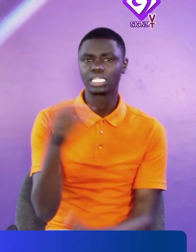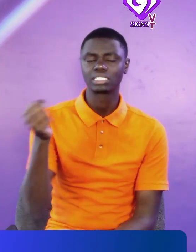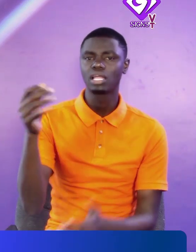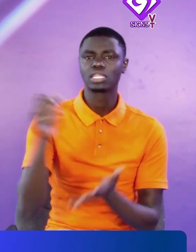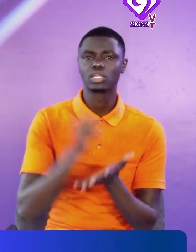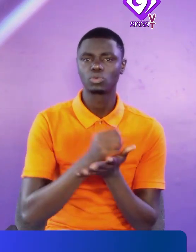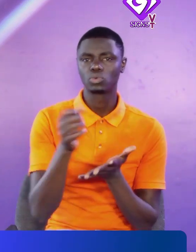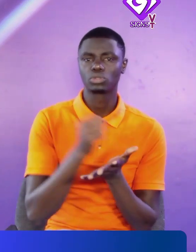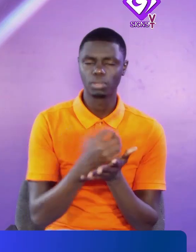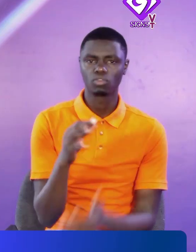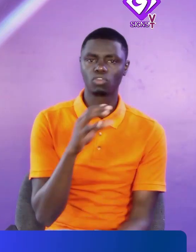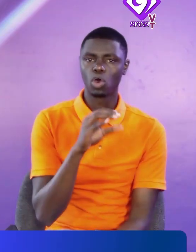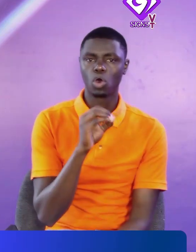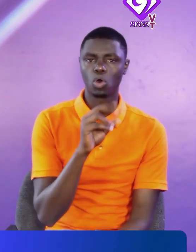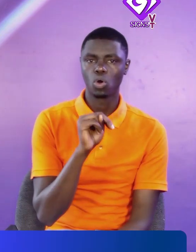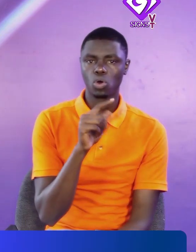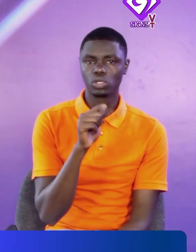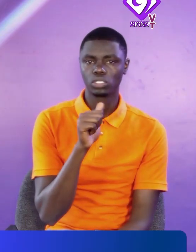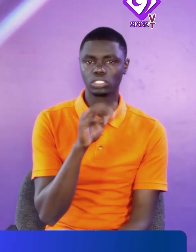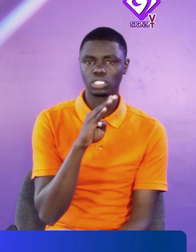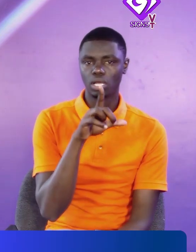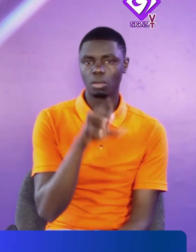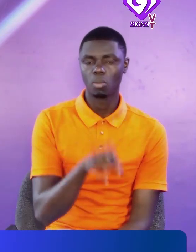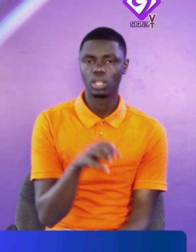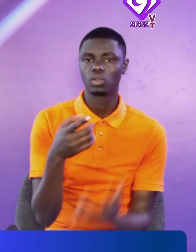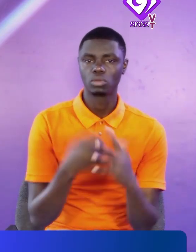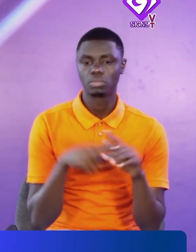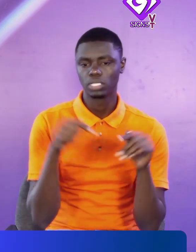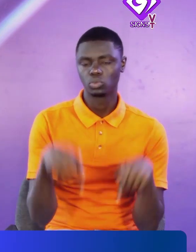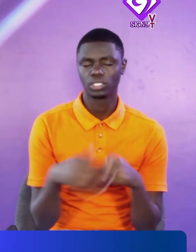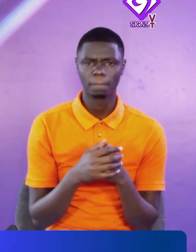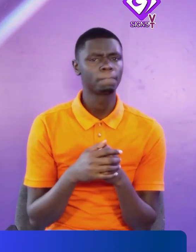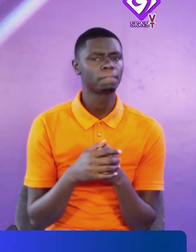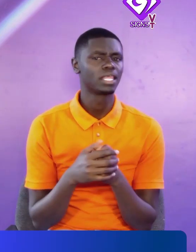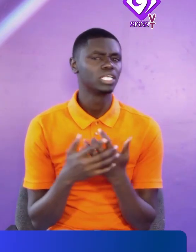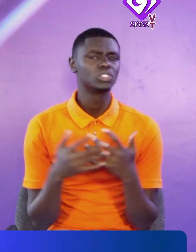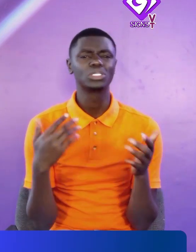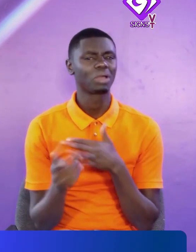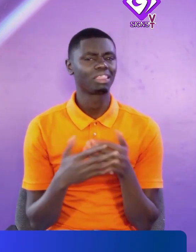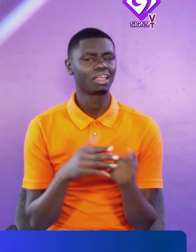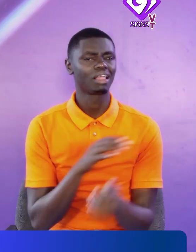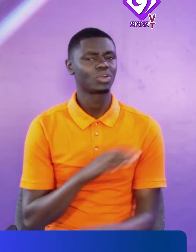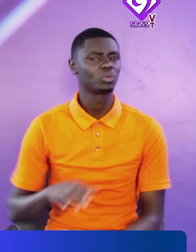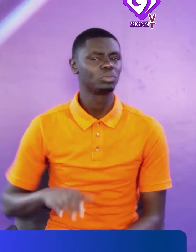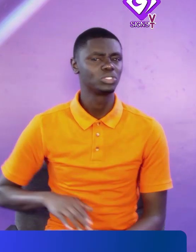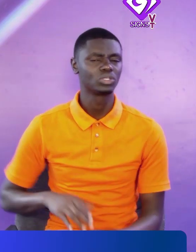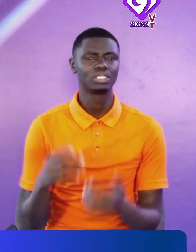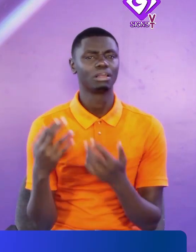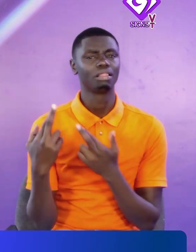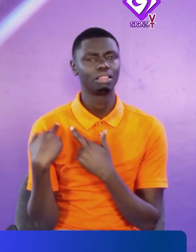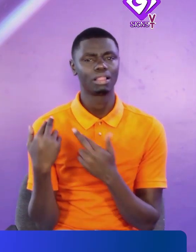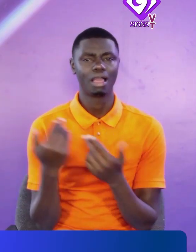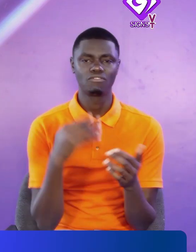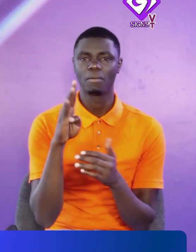constables that was set to begin today. Now, the bone of contention is whether the commission is mandated by the